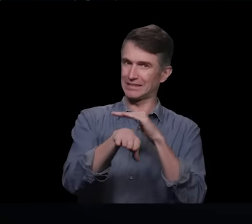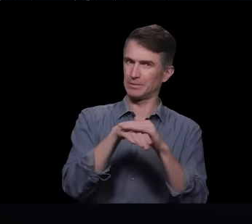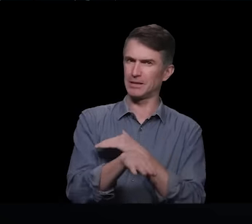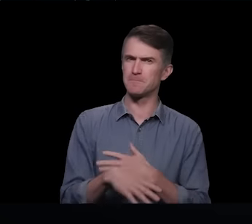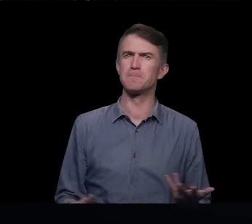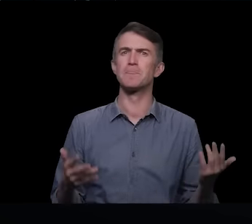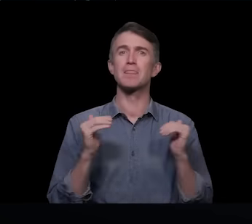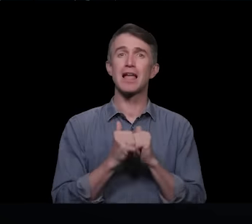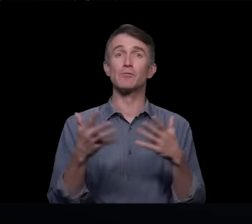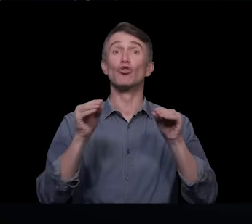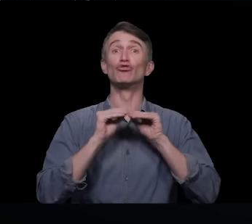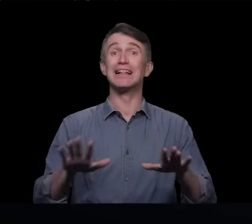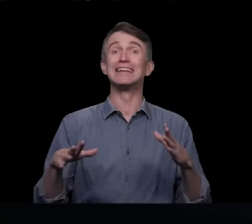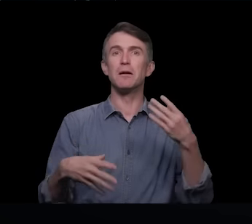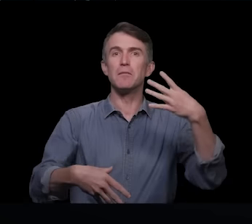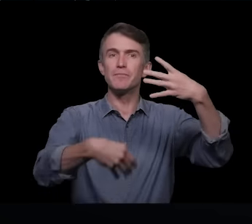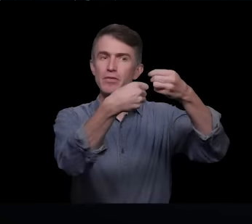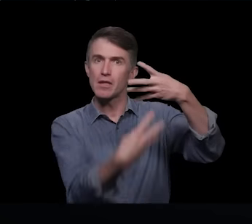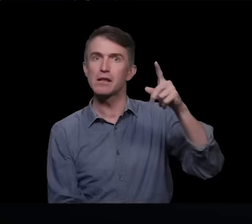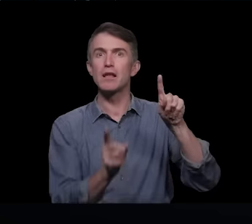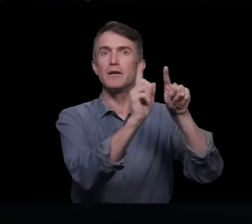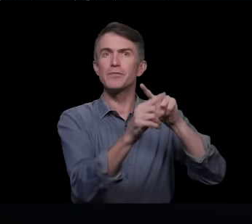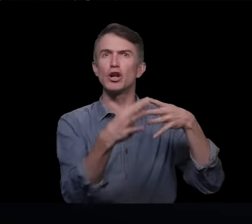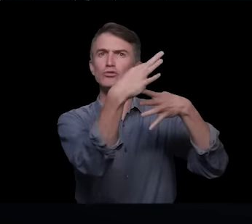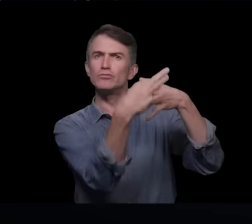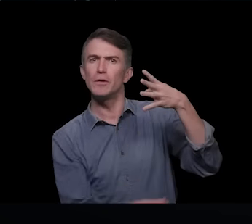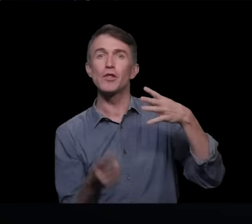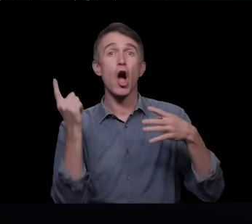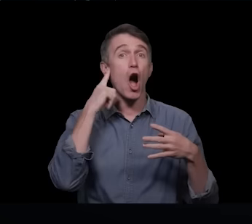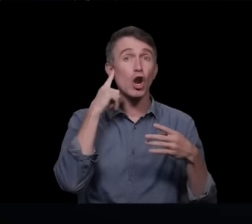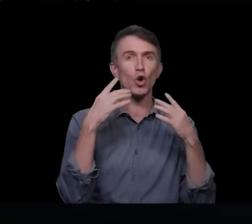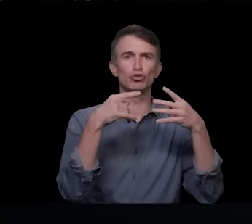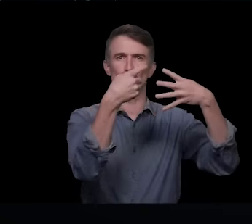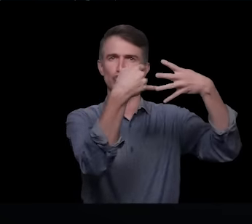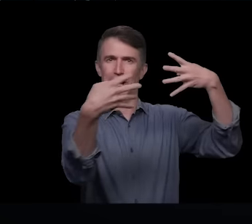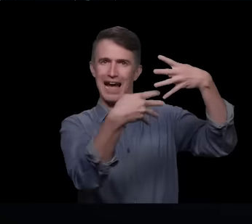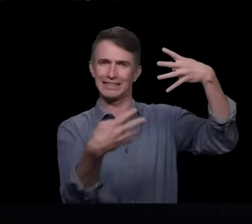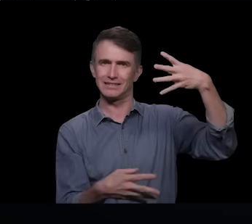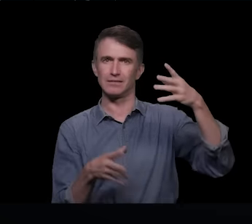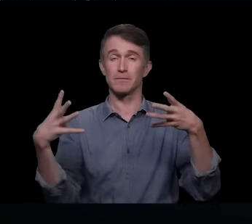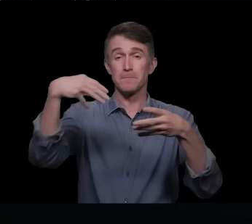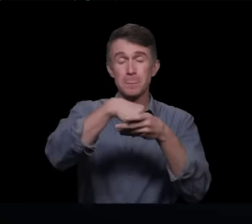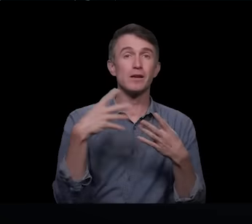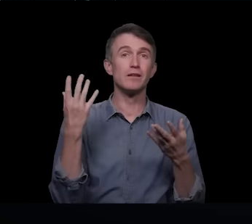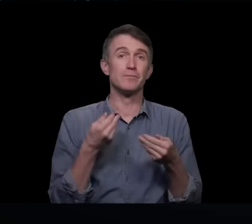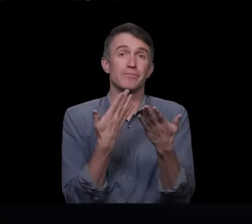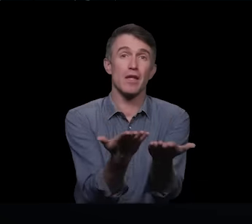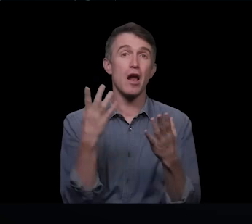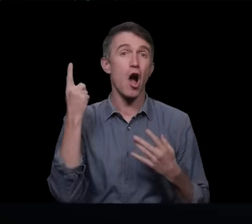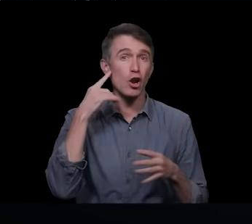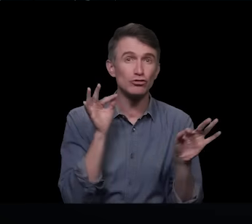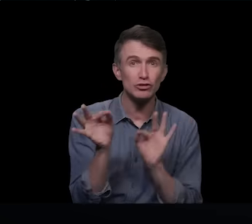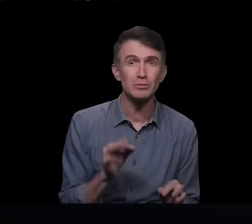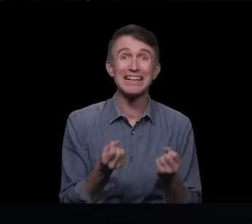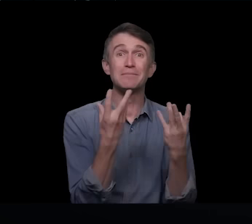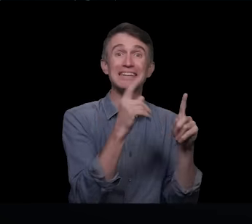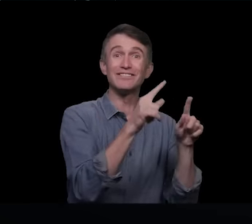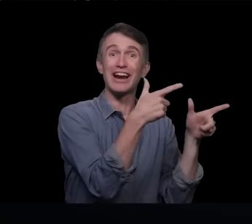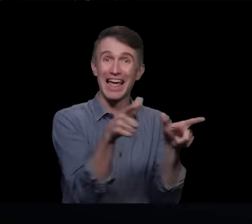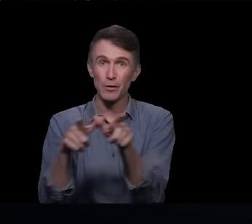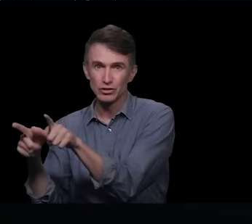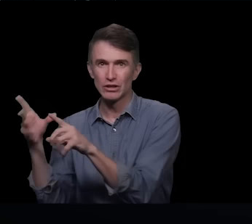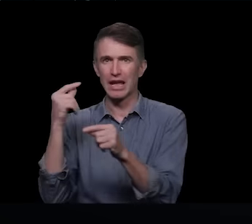video accessibility with the release of support for multiple audio tracks to deliver descriptive audio,